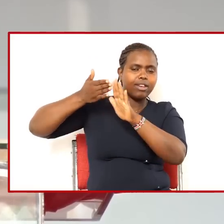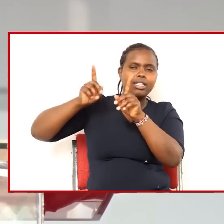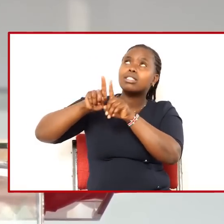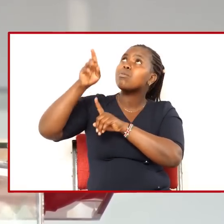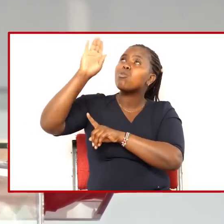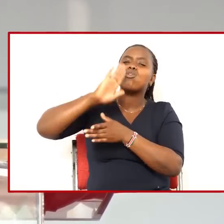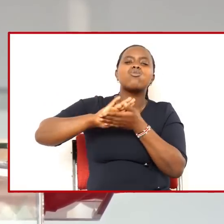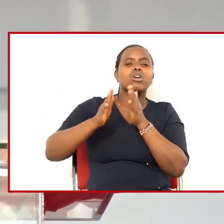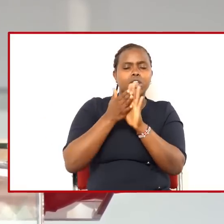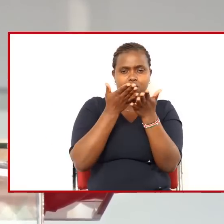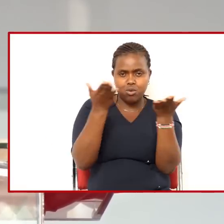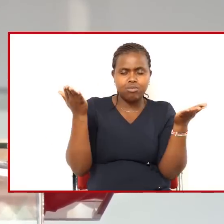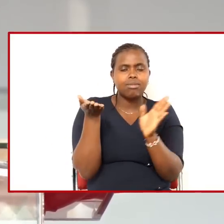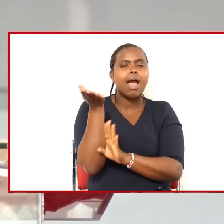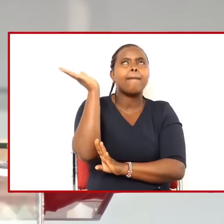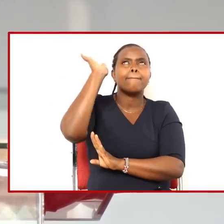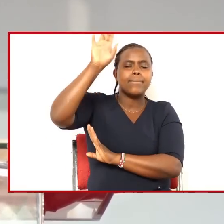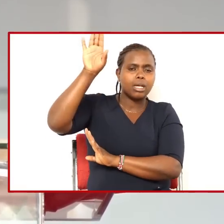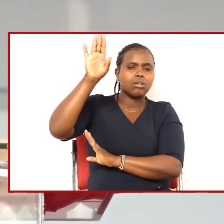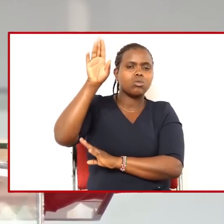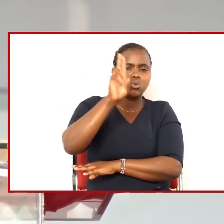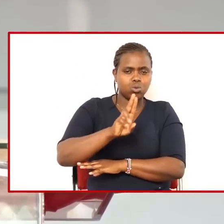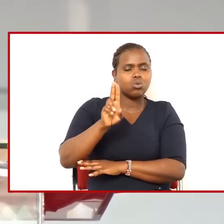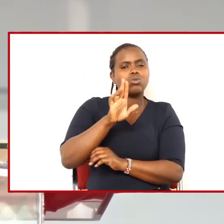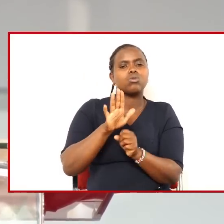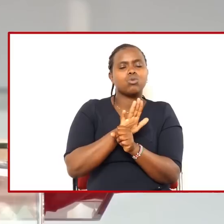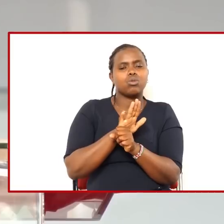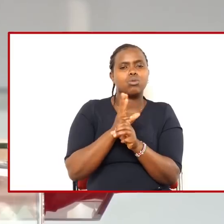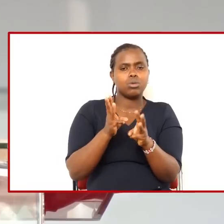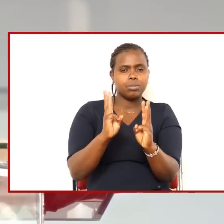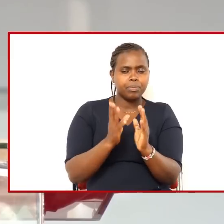he will forgive you and restore you to usefulness.